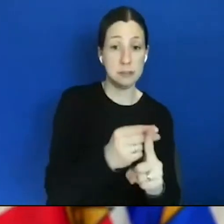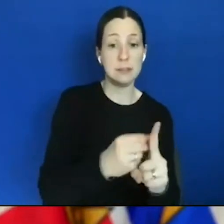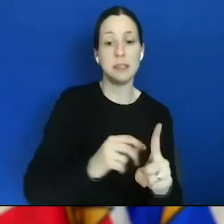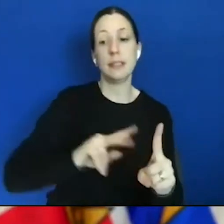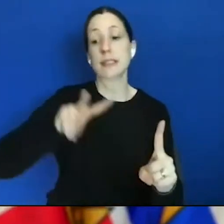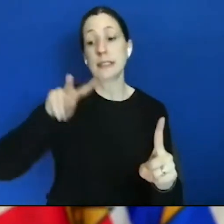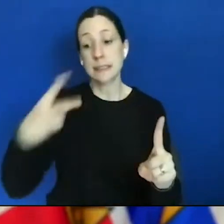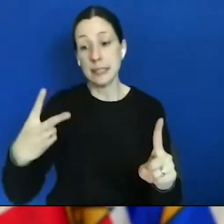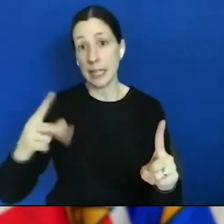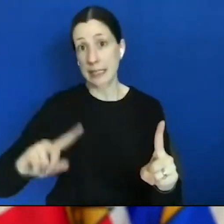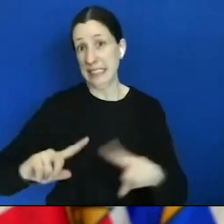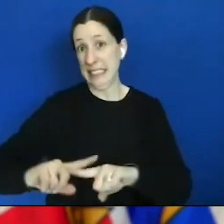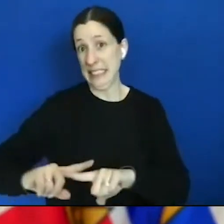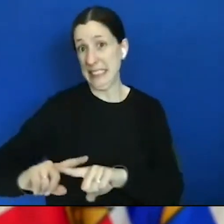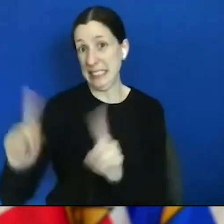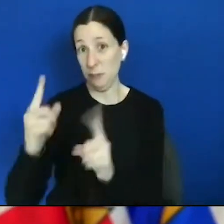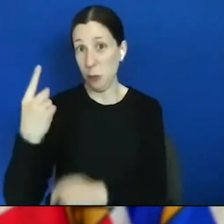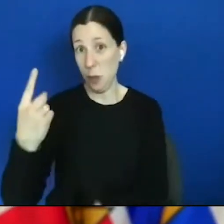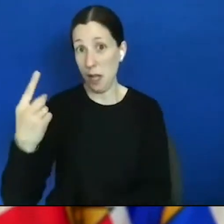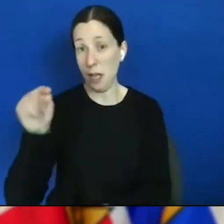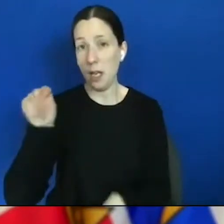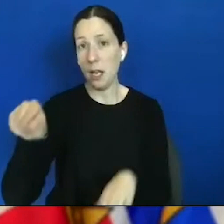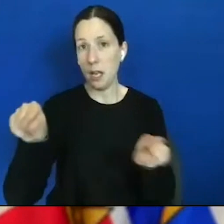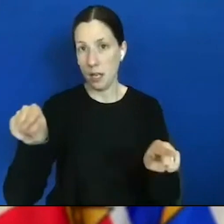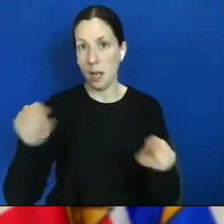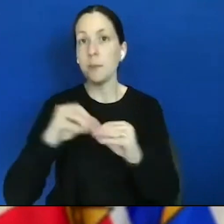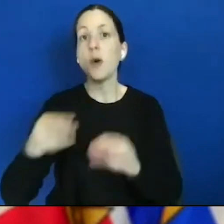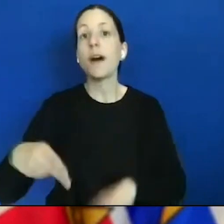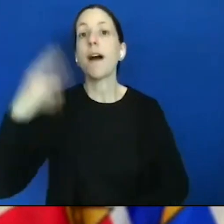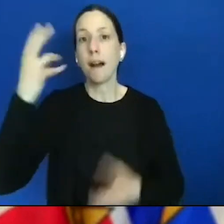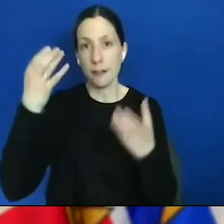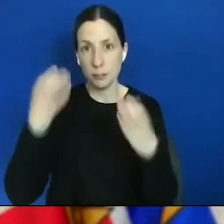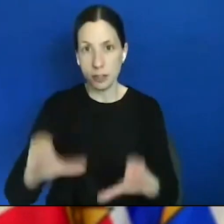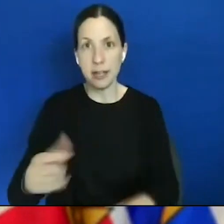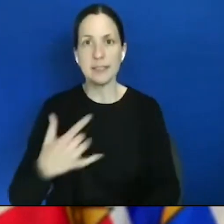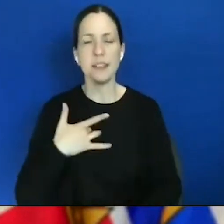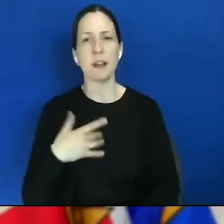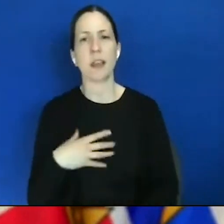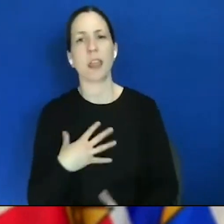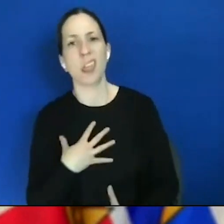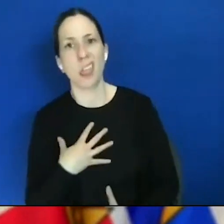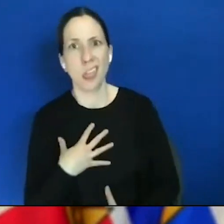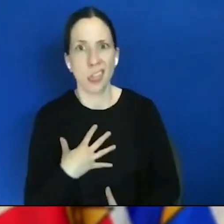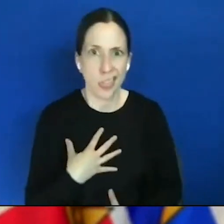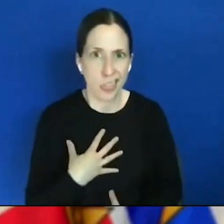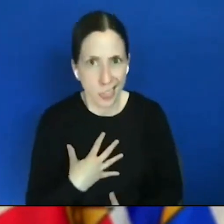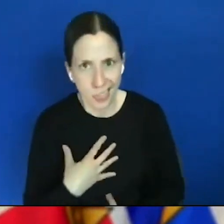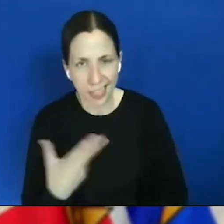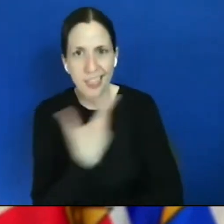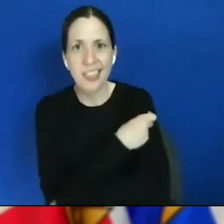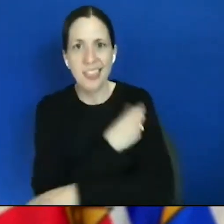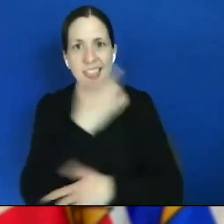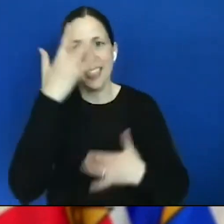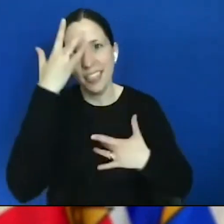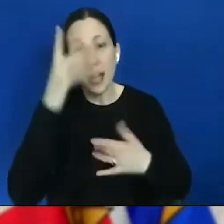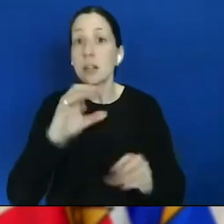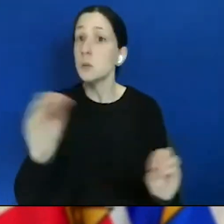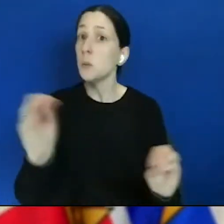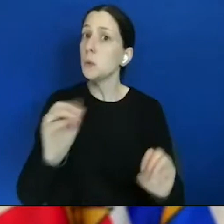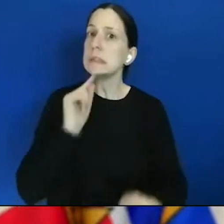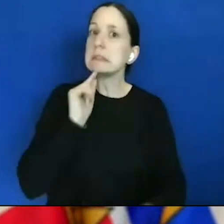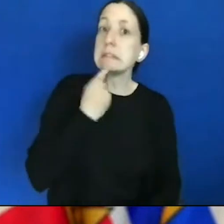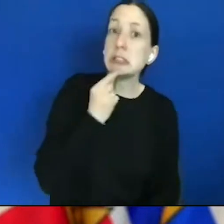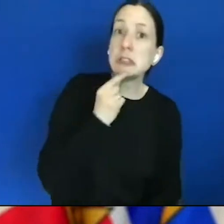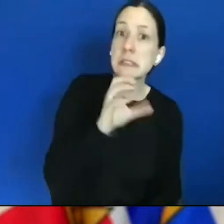have side effects that included a sore arm and a fever and achiness and feeling kind of blah for a couple of days. None of the serious